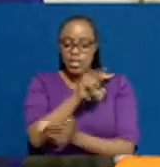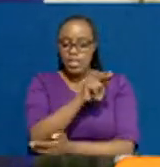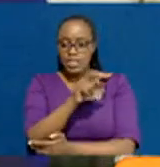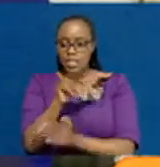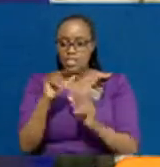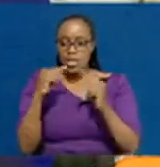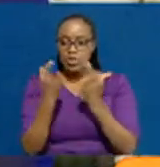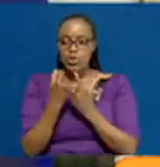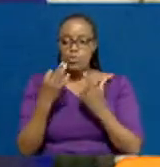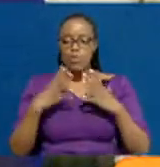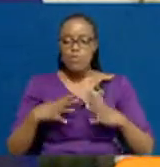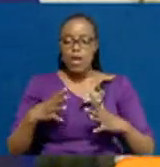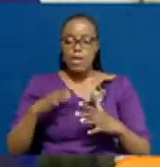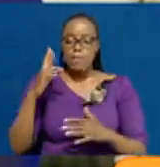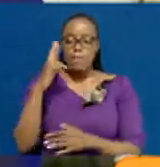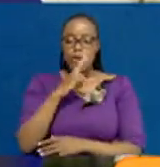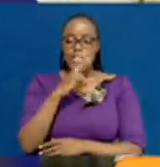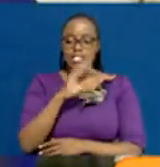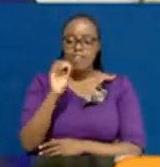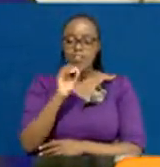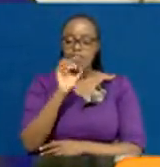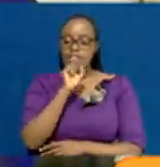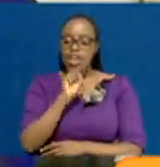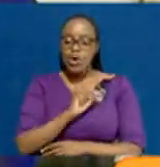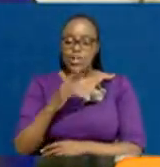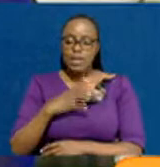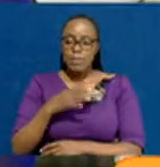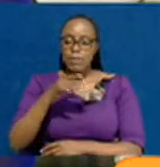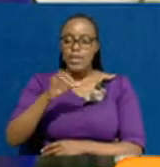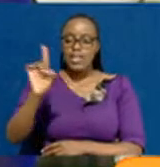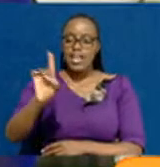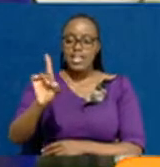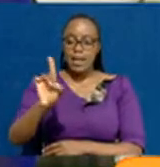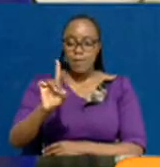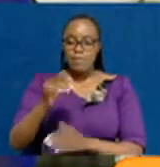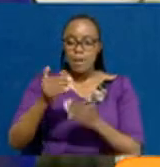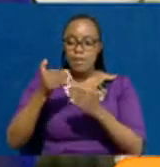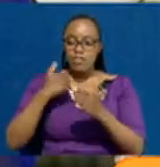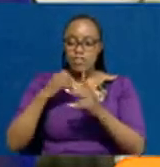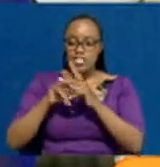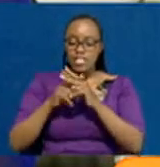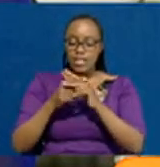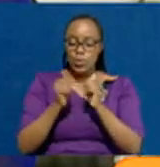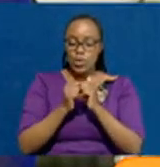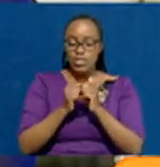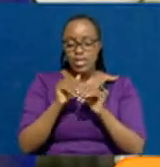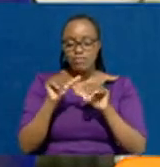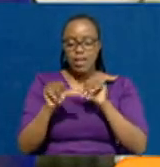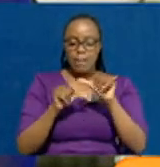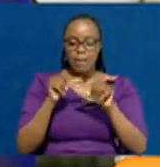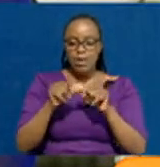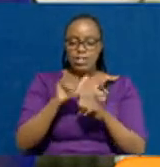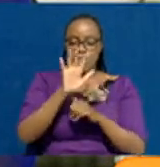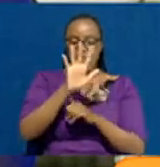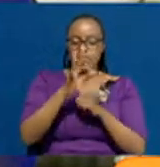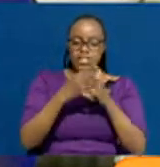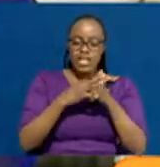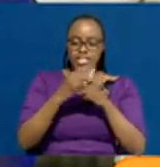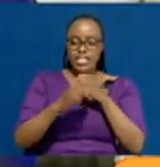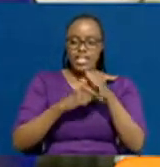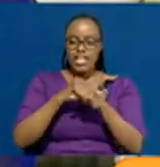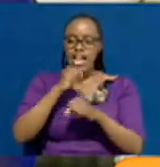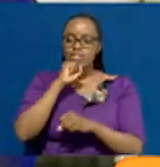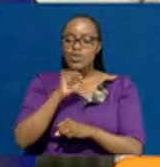populations are no longer at risk. The elderly also here in Nairobi, initially we started with those who are above 58 years.